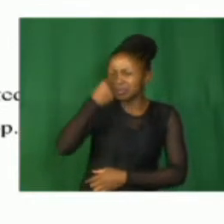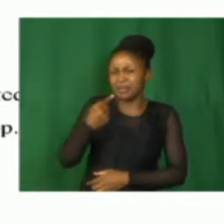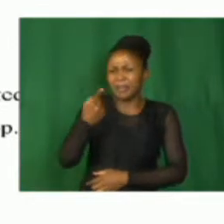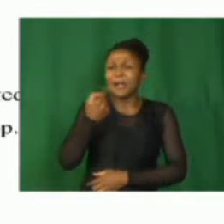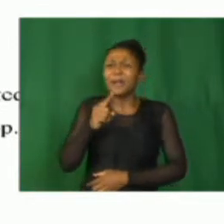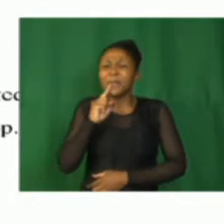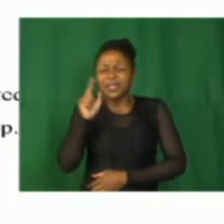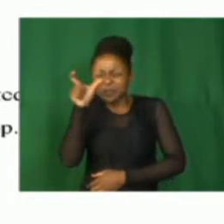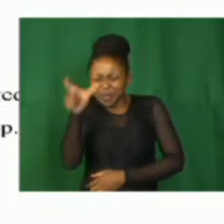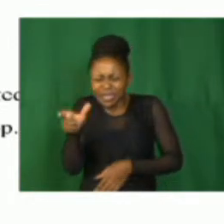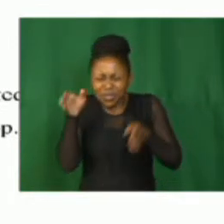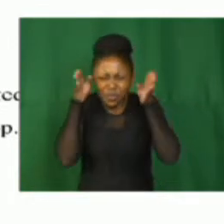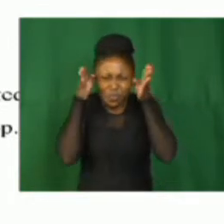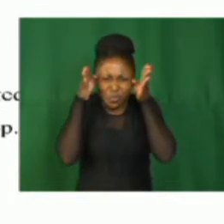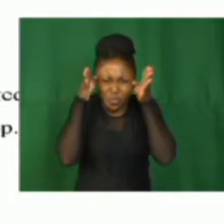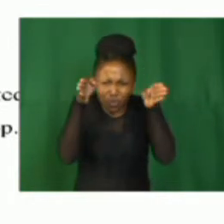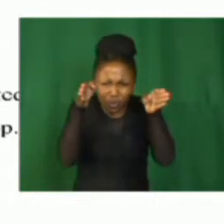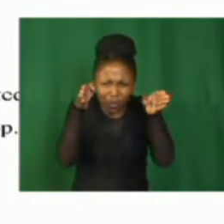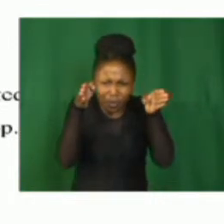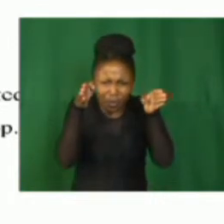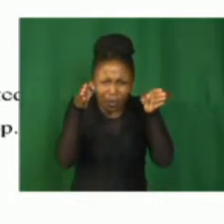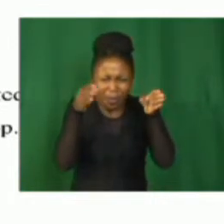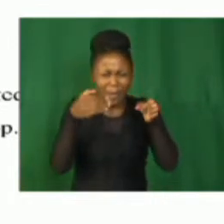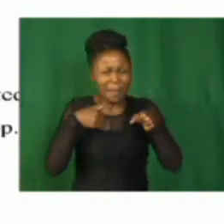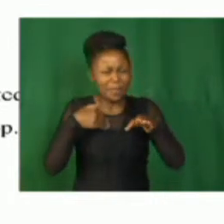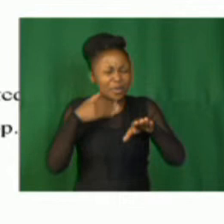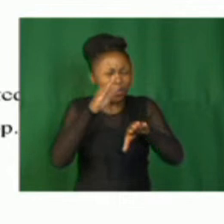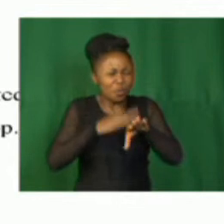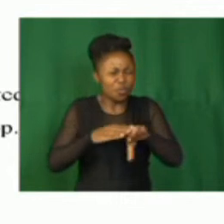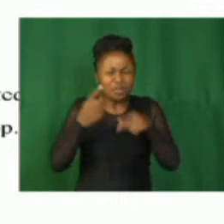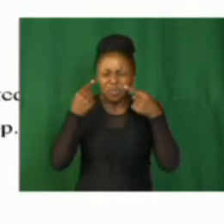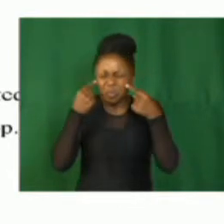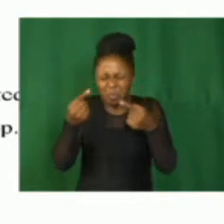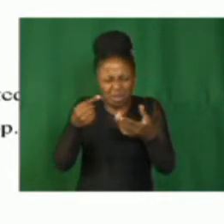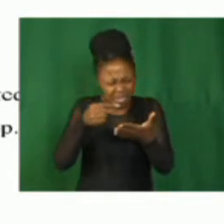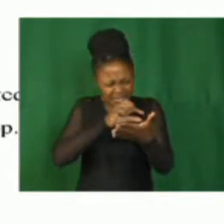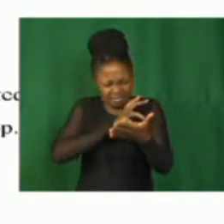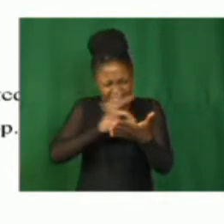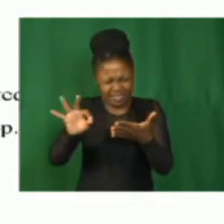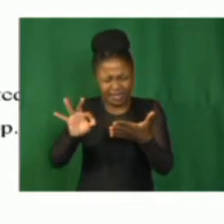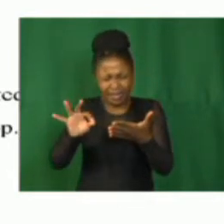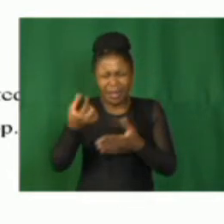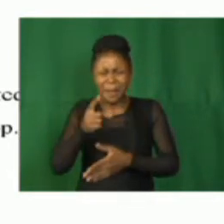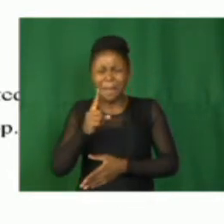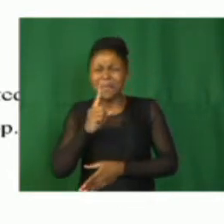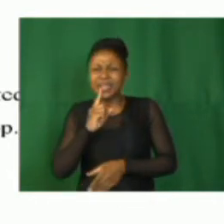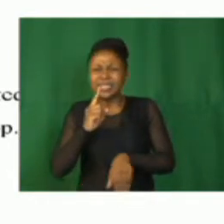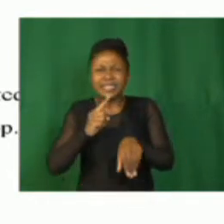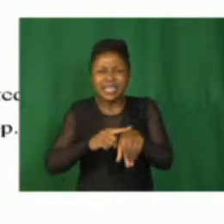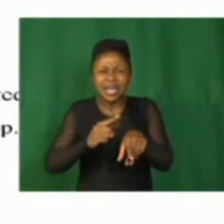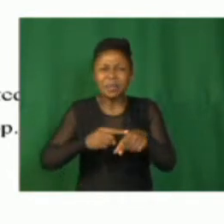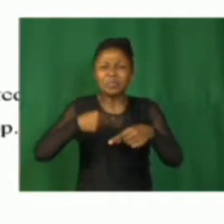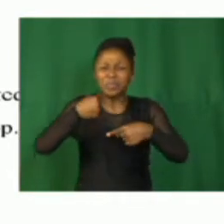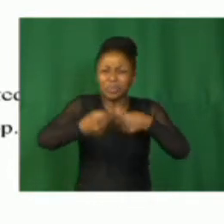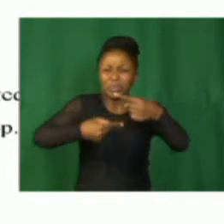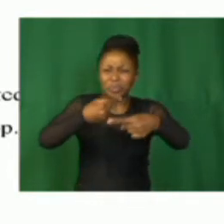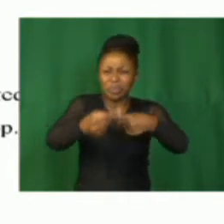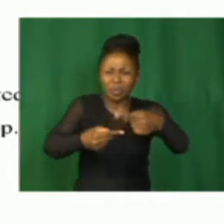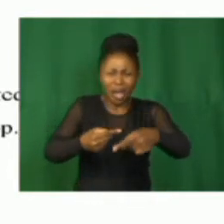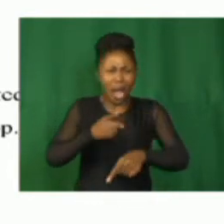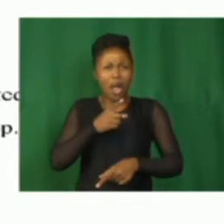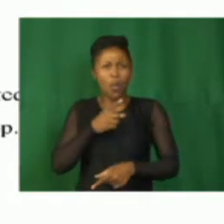was the side of his face. After driving for a while, I noticed that we had not reached our